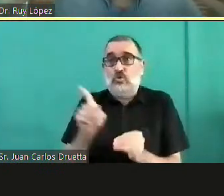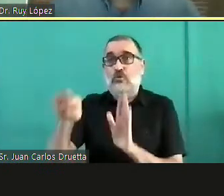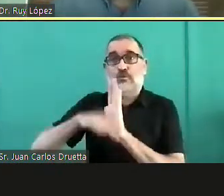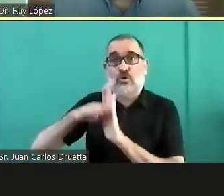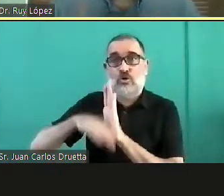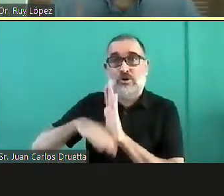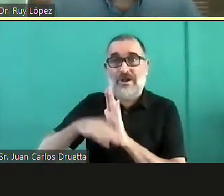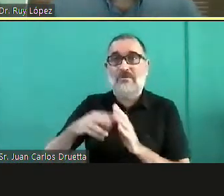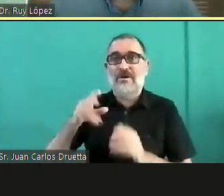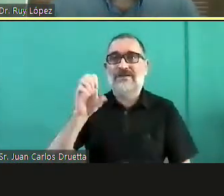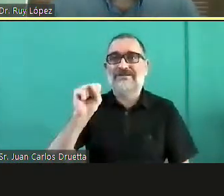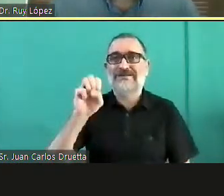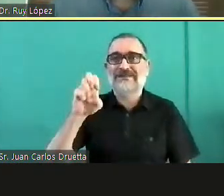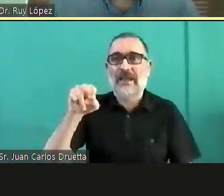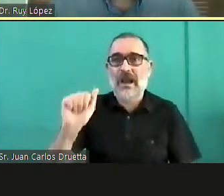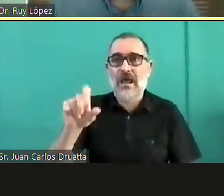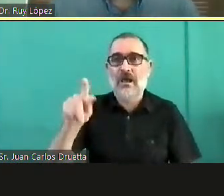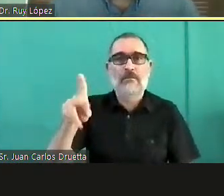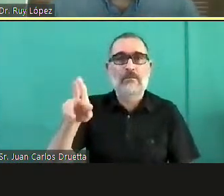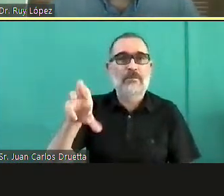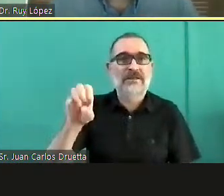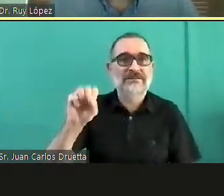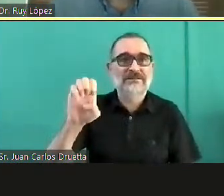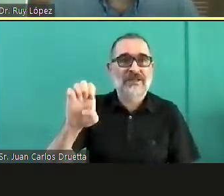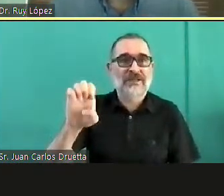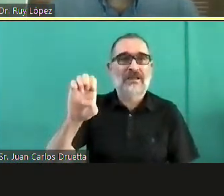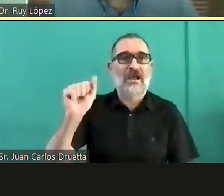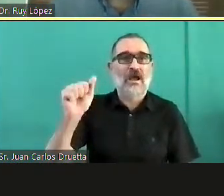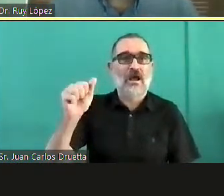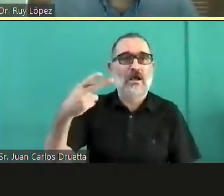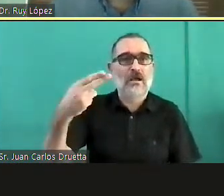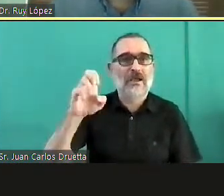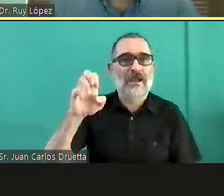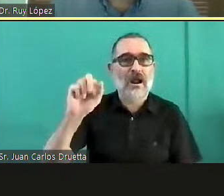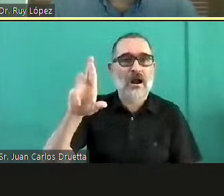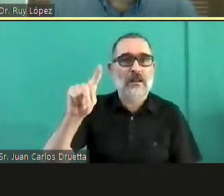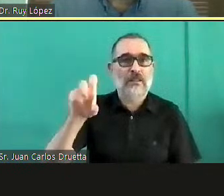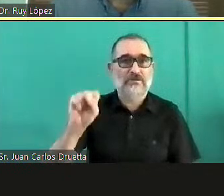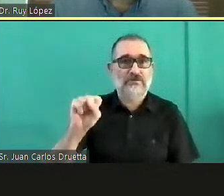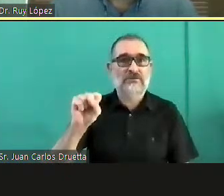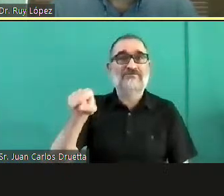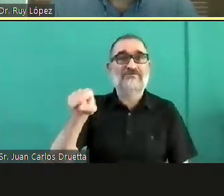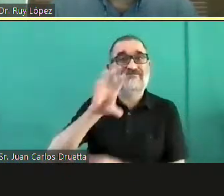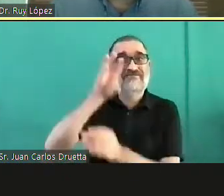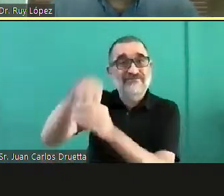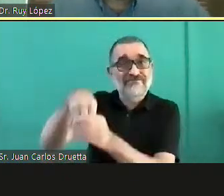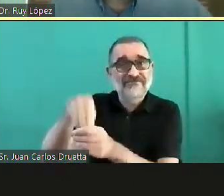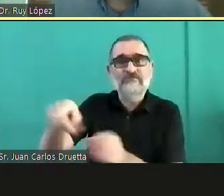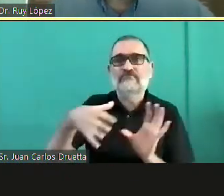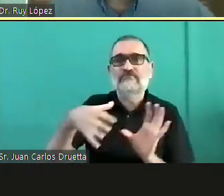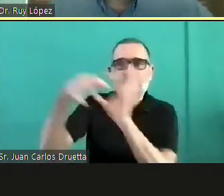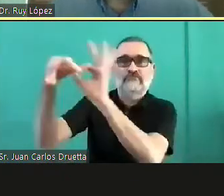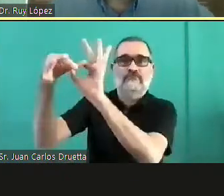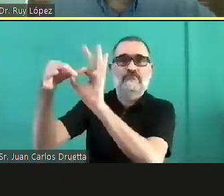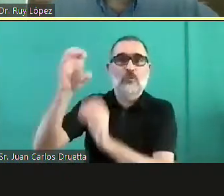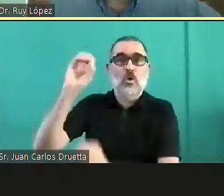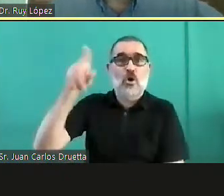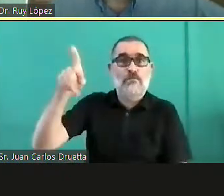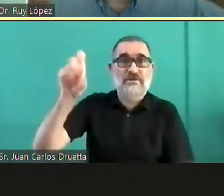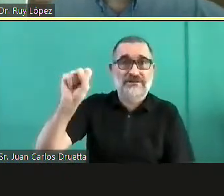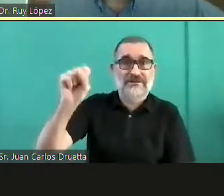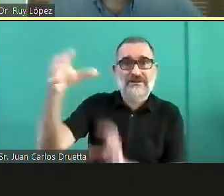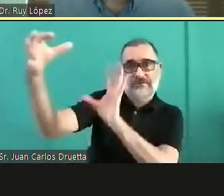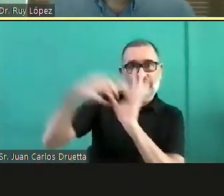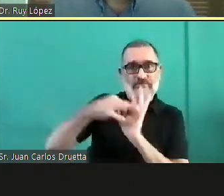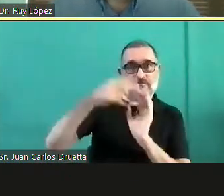case contact tracing, et cetera. And historically at the primary healthcare, at least in Mexico and many places within our region,